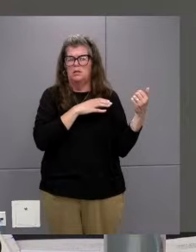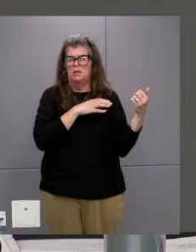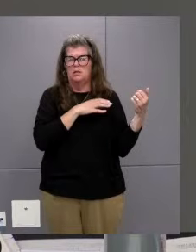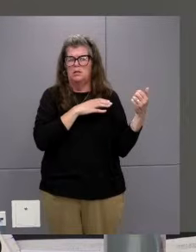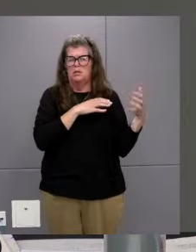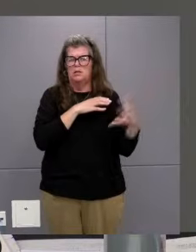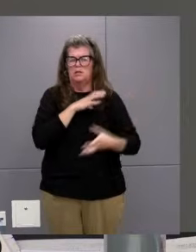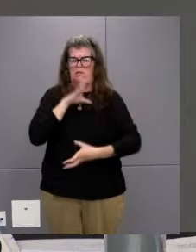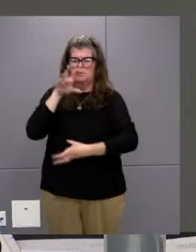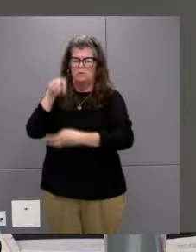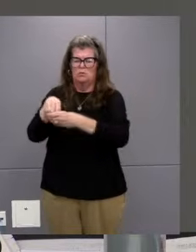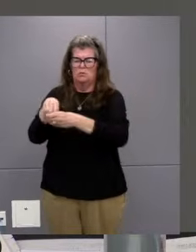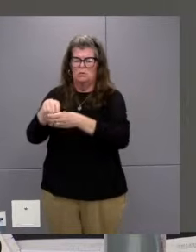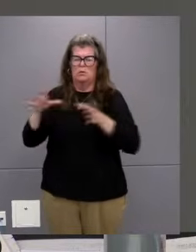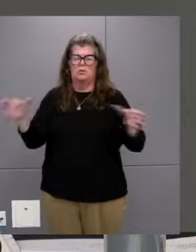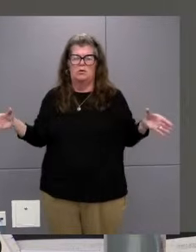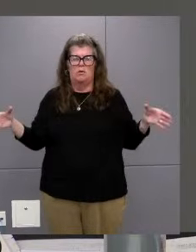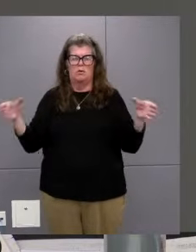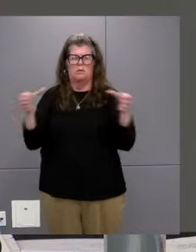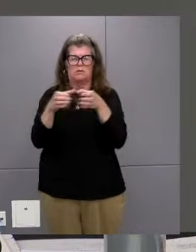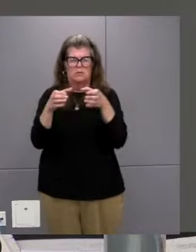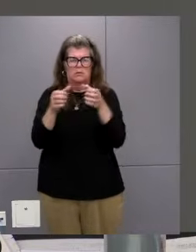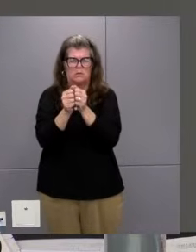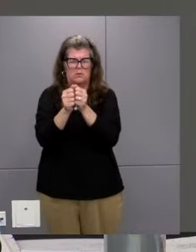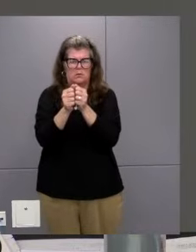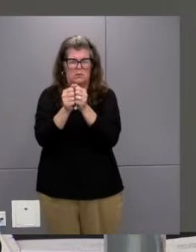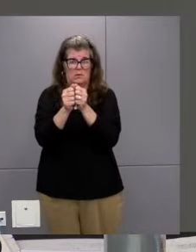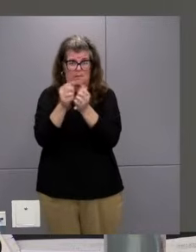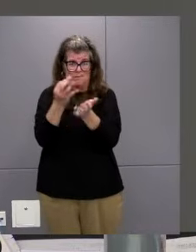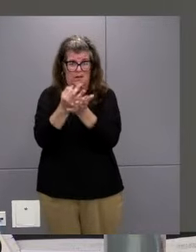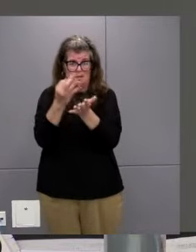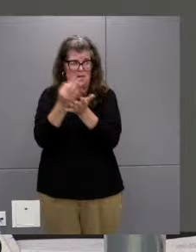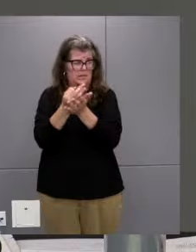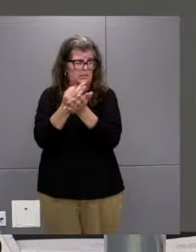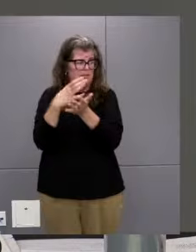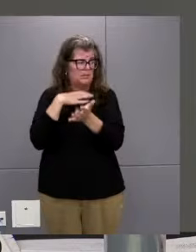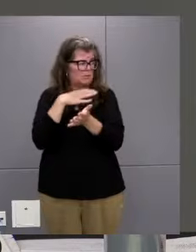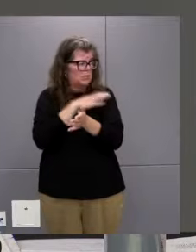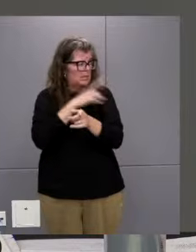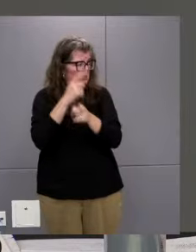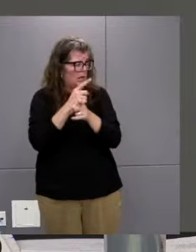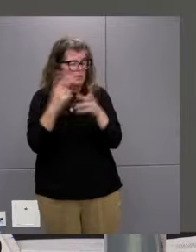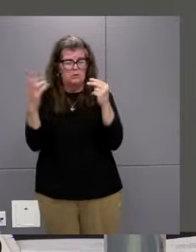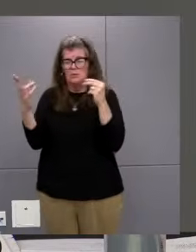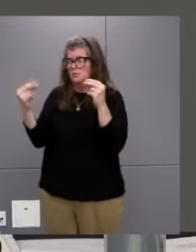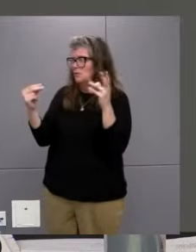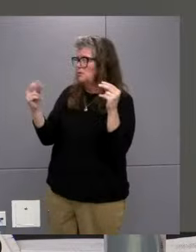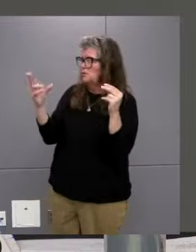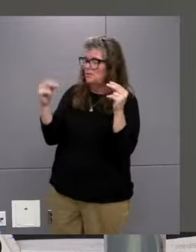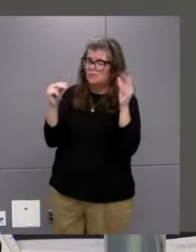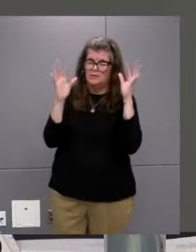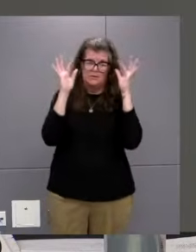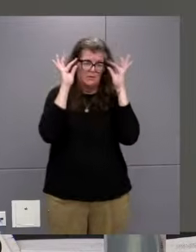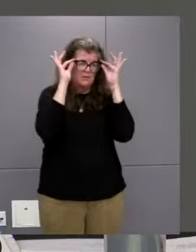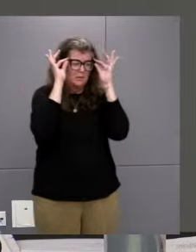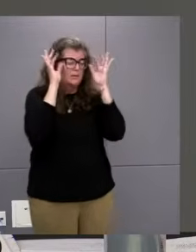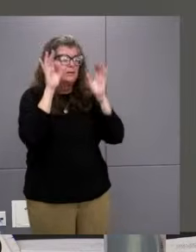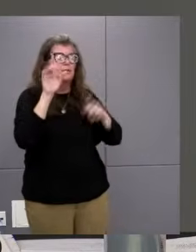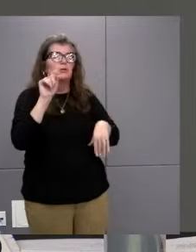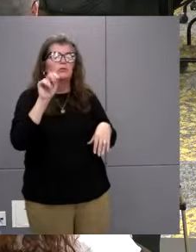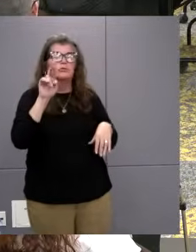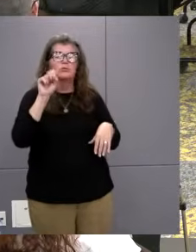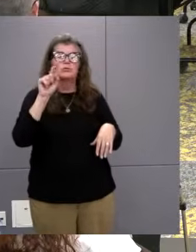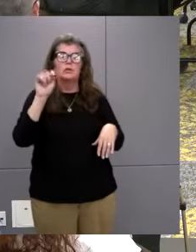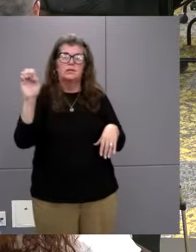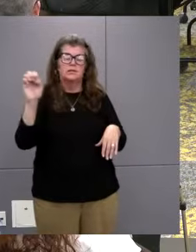Finance Committee now. Correct? That's what we had So- intended. No. What Trustee Daley is